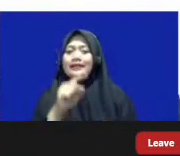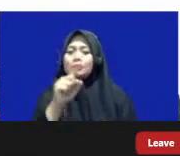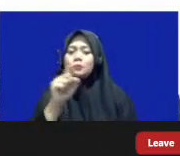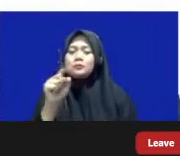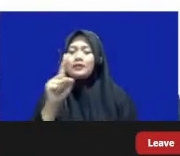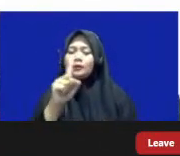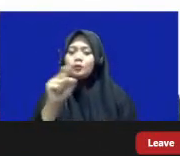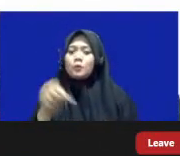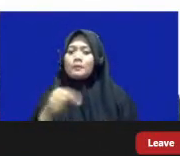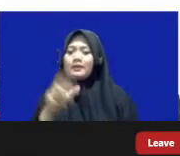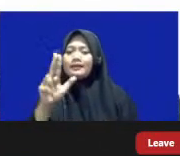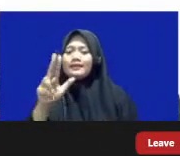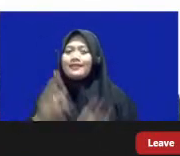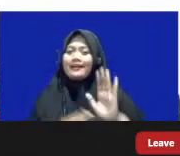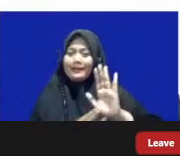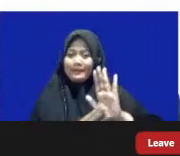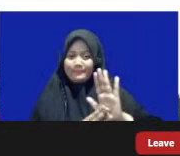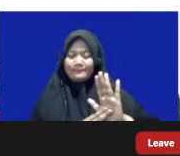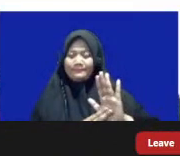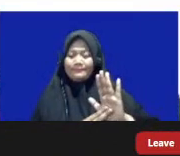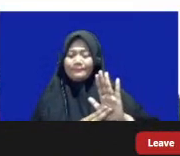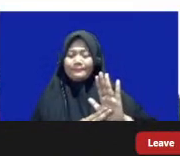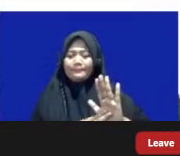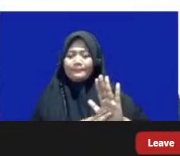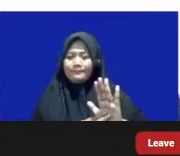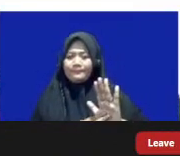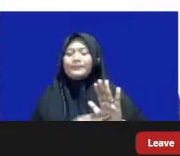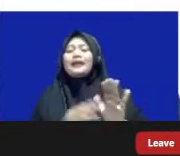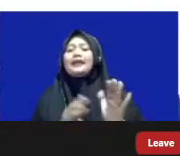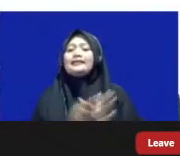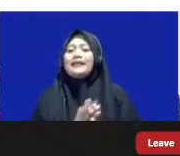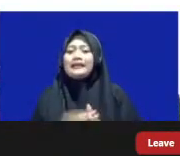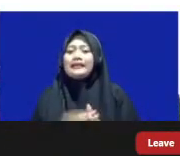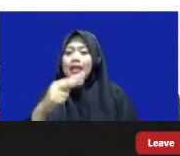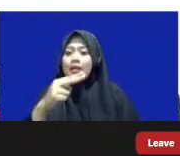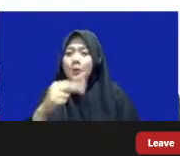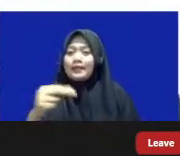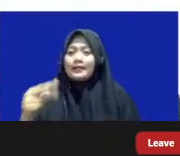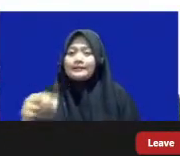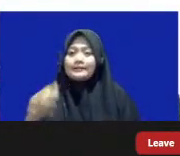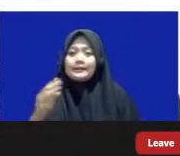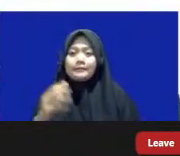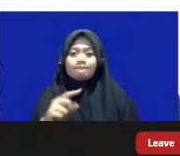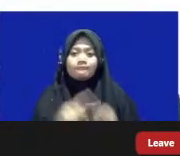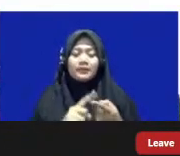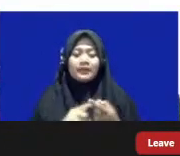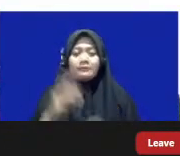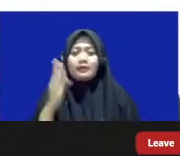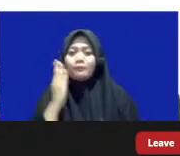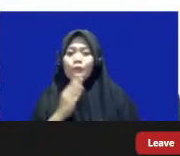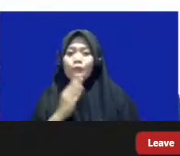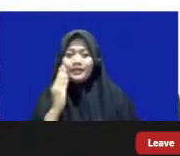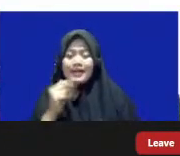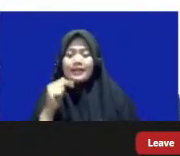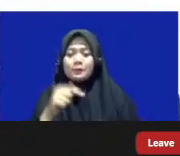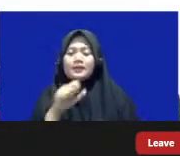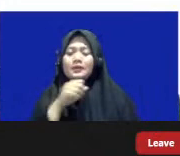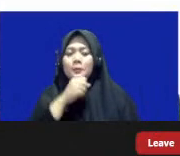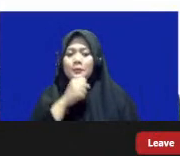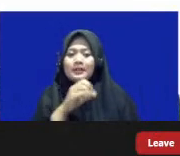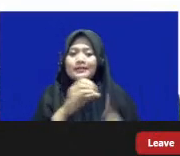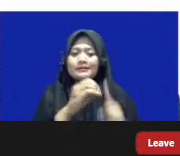In Indonesia, where young people are defined as those aged 10 to 24,